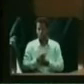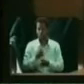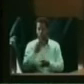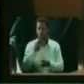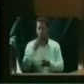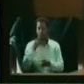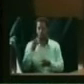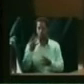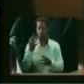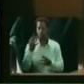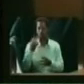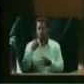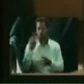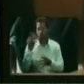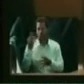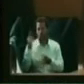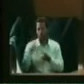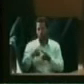July.